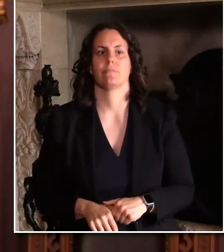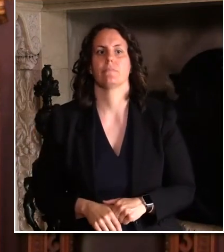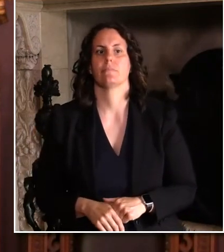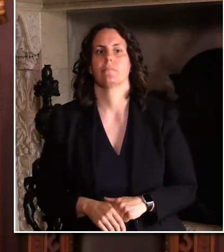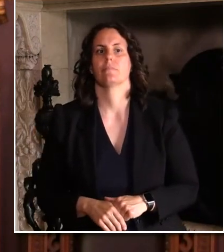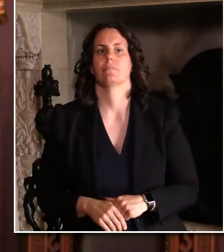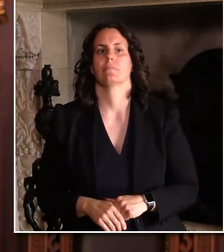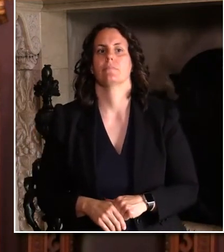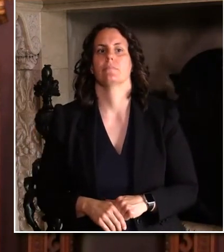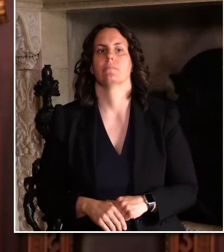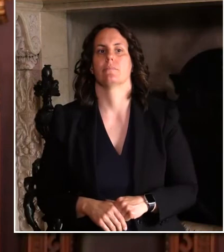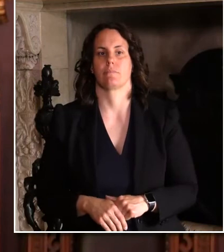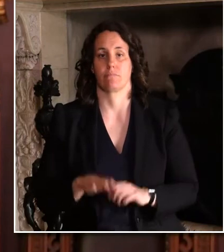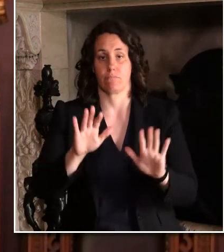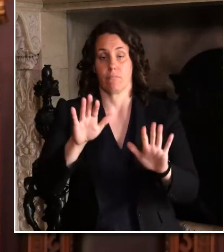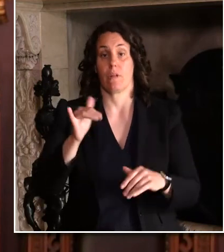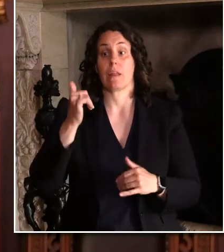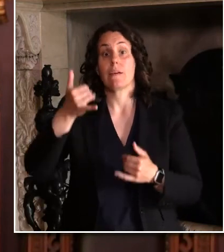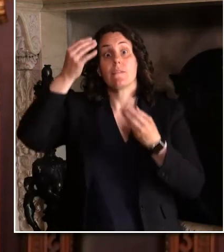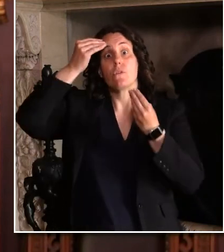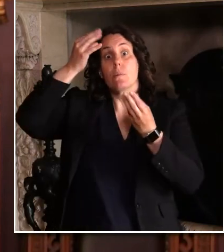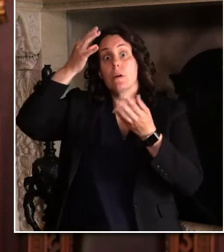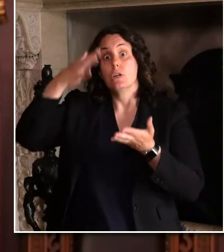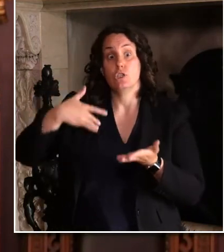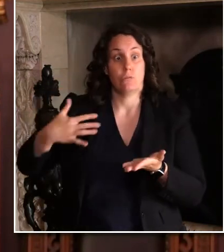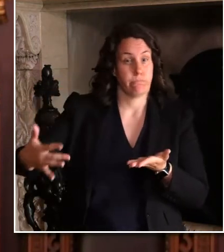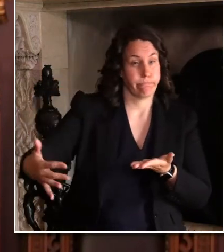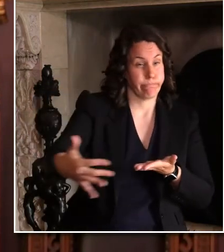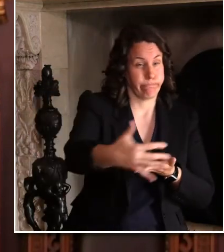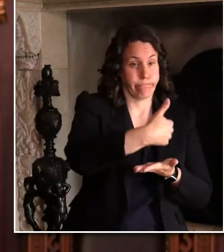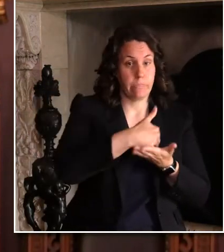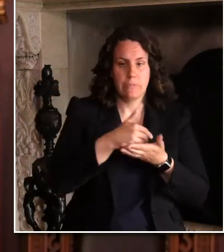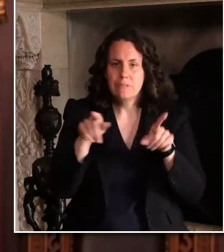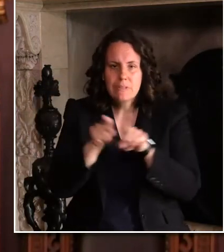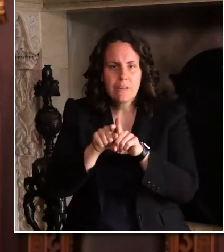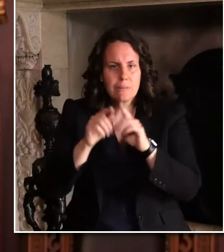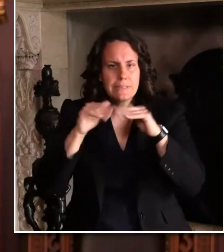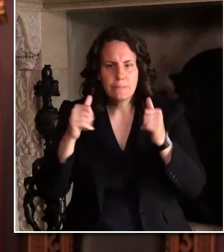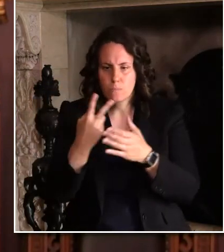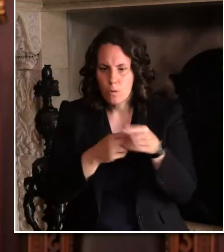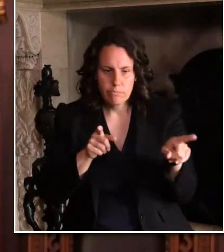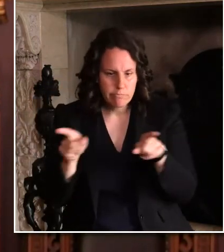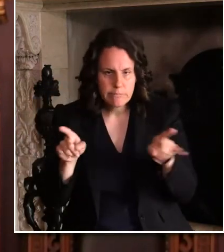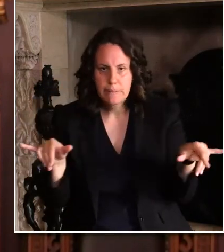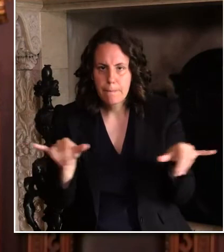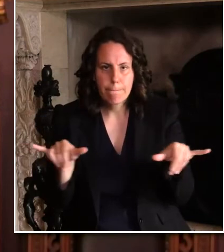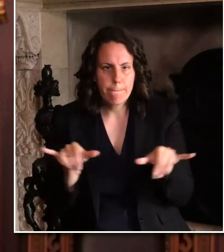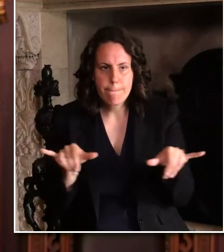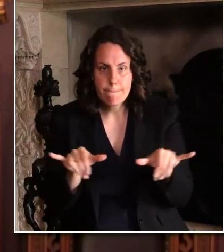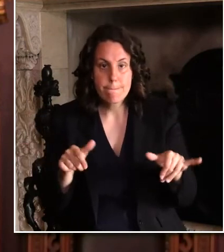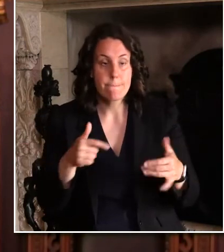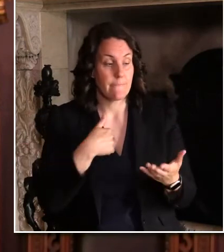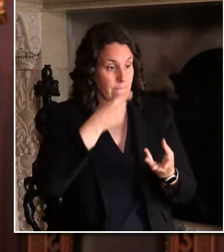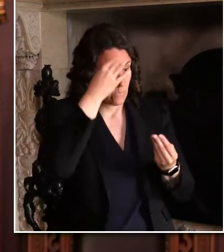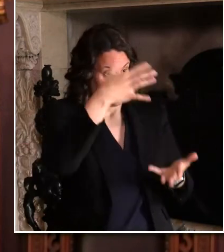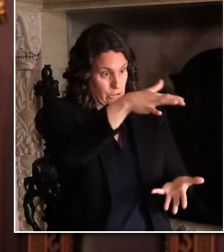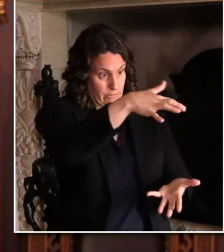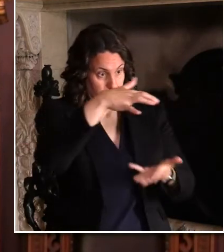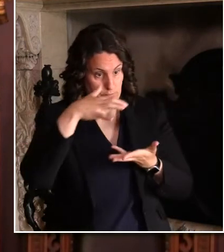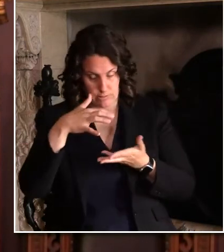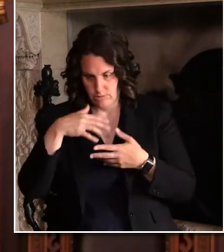people. So if we did nothing but take application, we would not be able to pay anybody. So that needs some